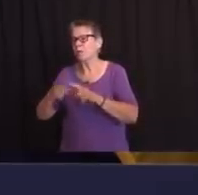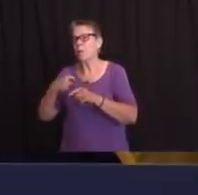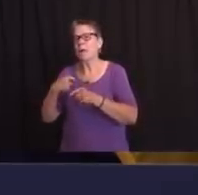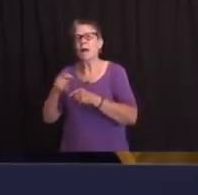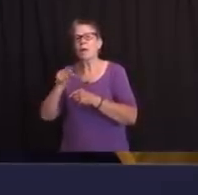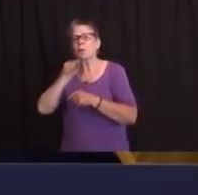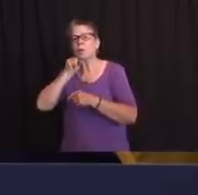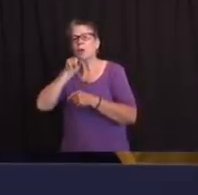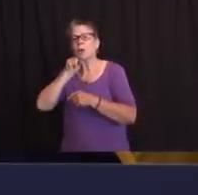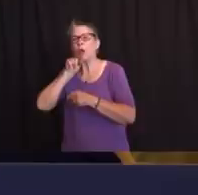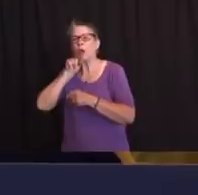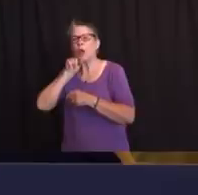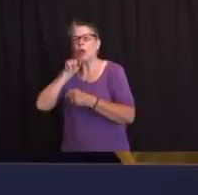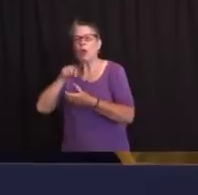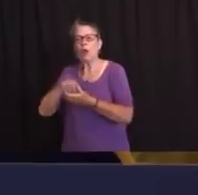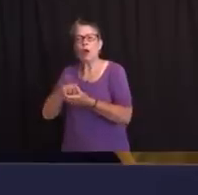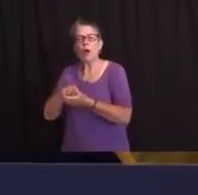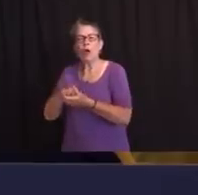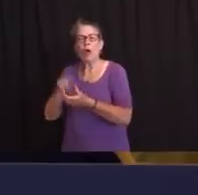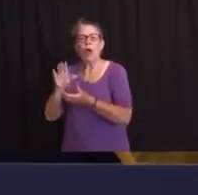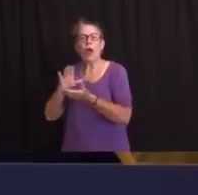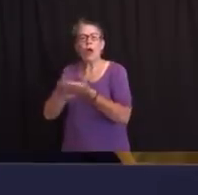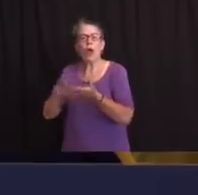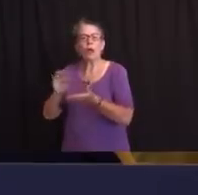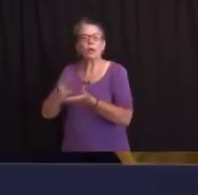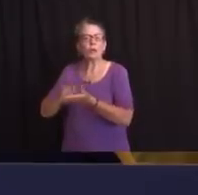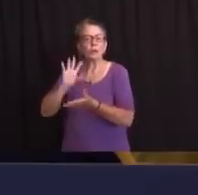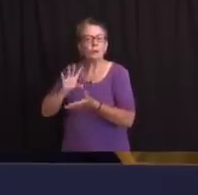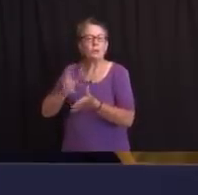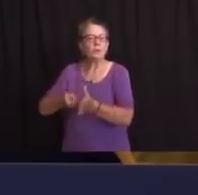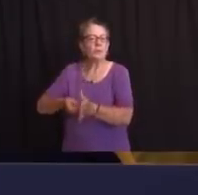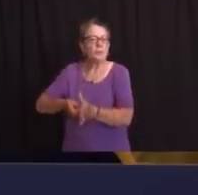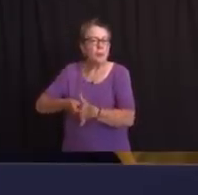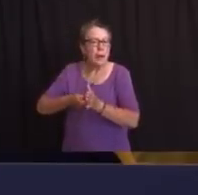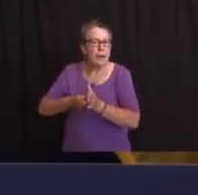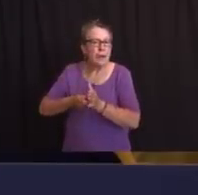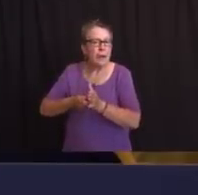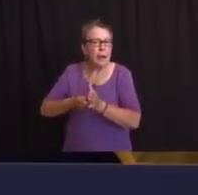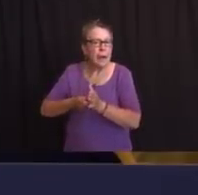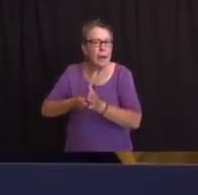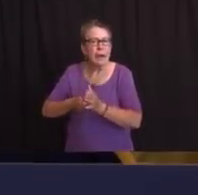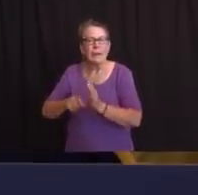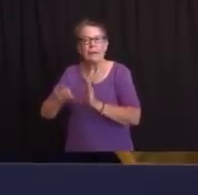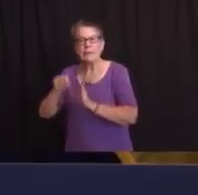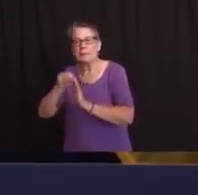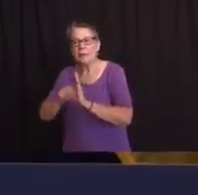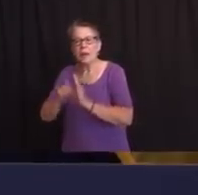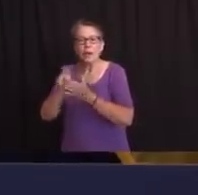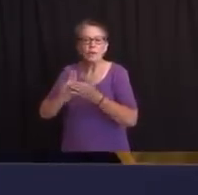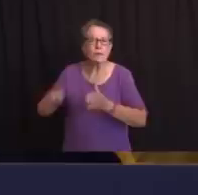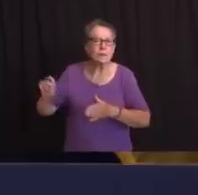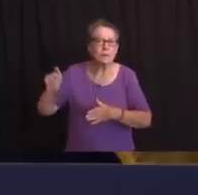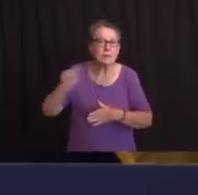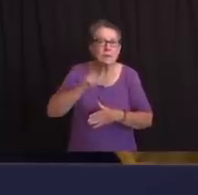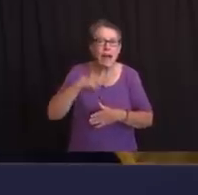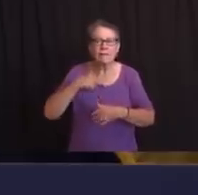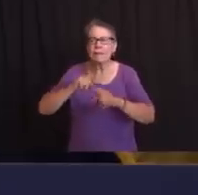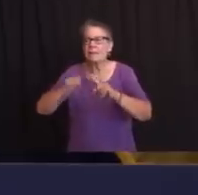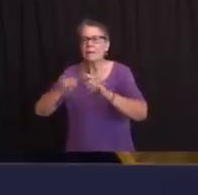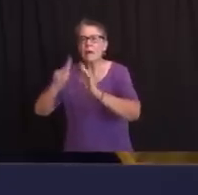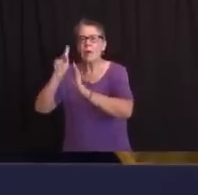for college students in the state. He says each of the state schools have a different policy. Rowan, for